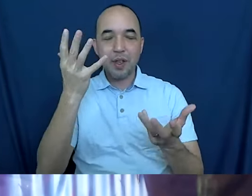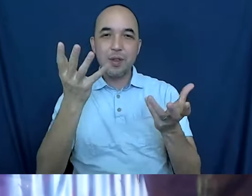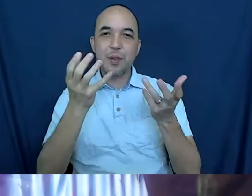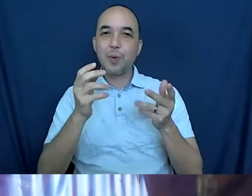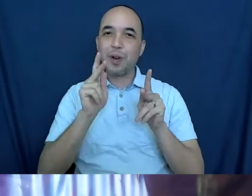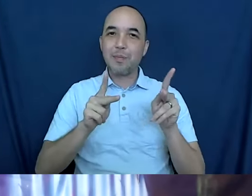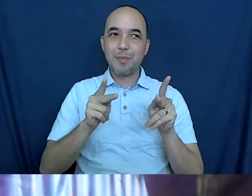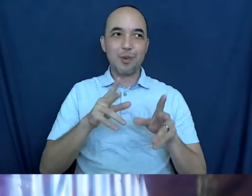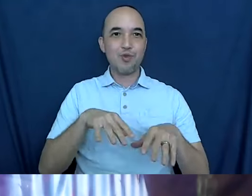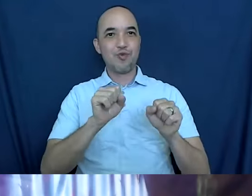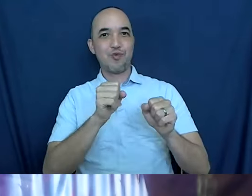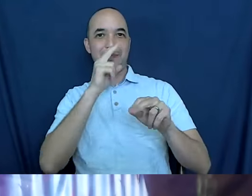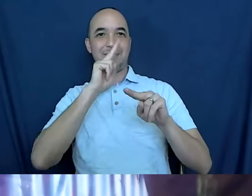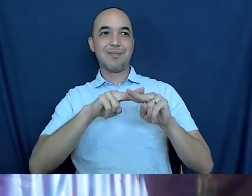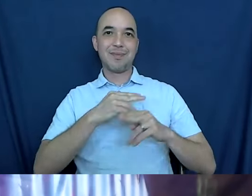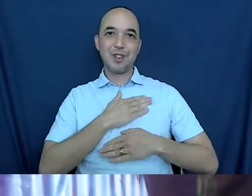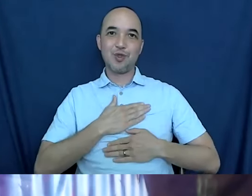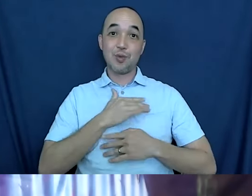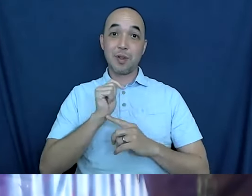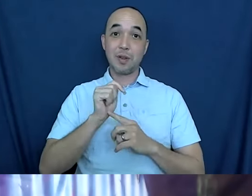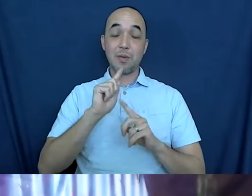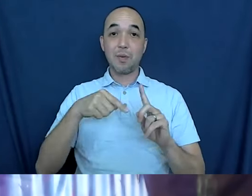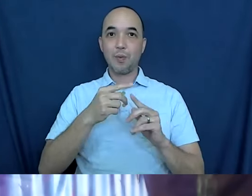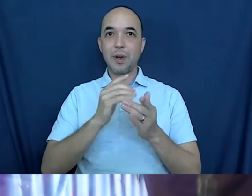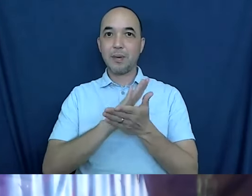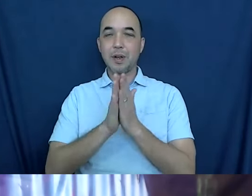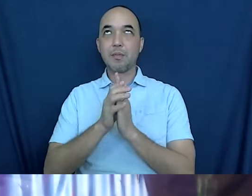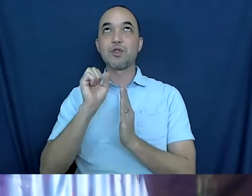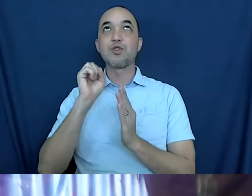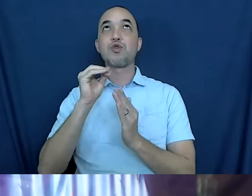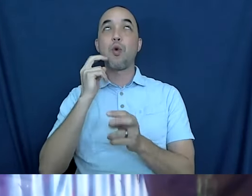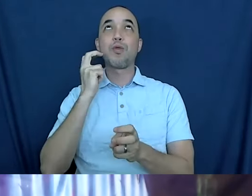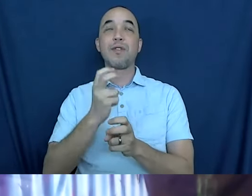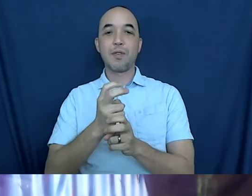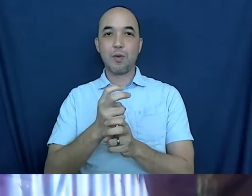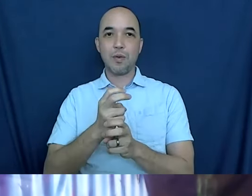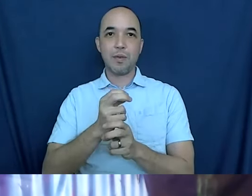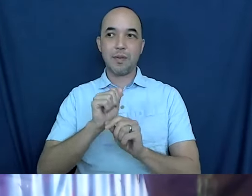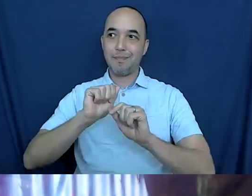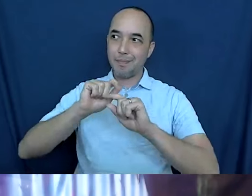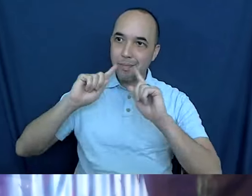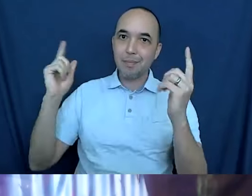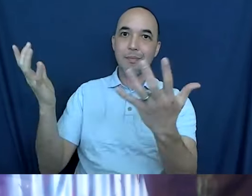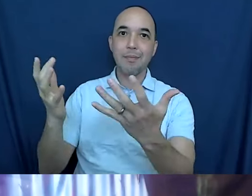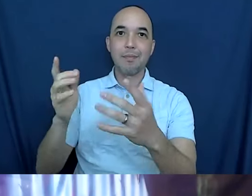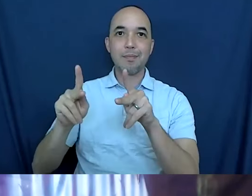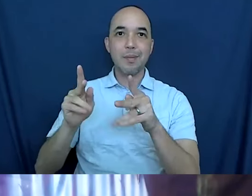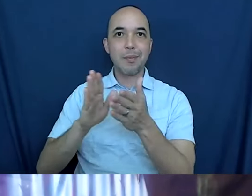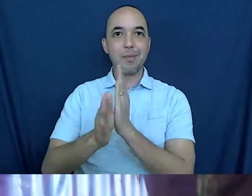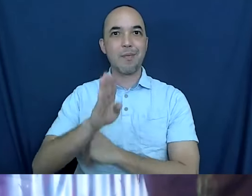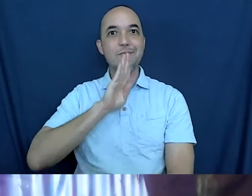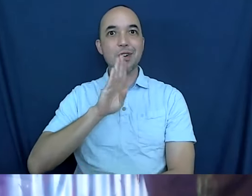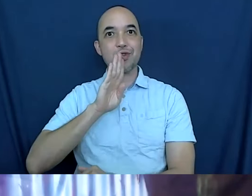puzzles. When it becomes so difficult that all people are doing is getting frustrated, what happens is people kind of